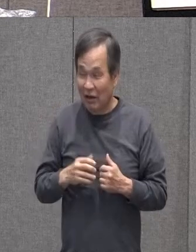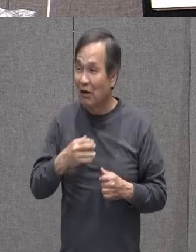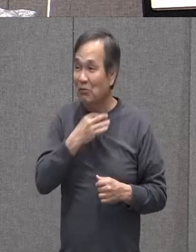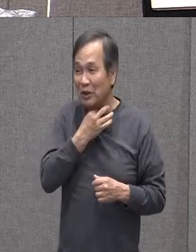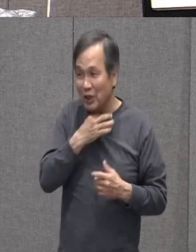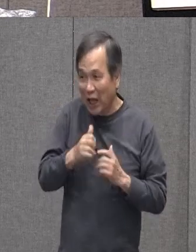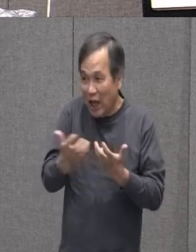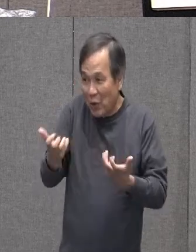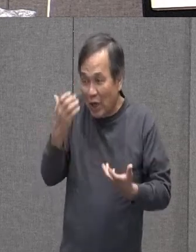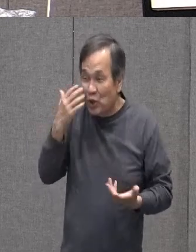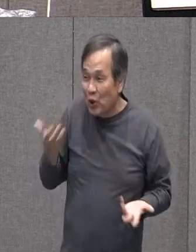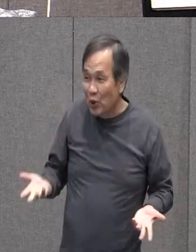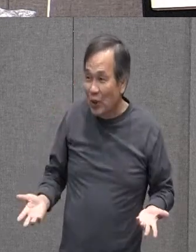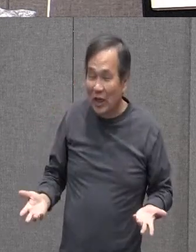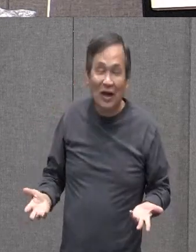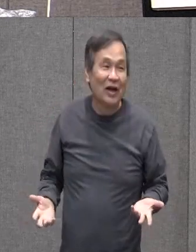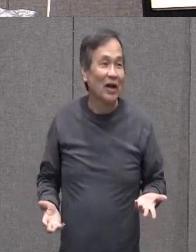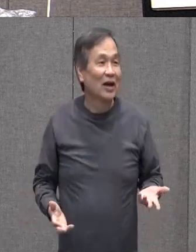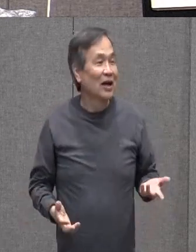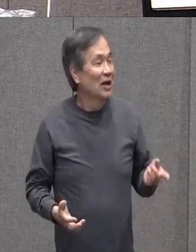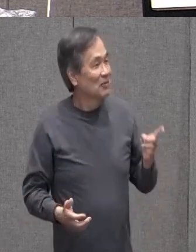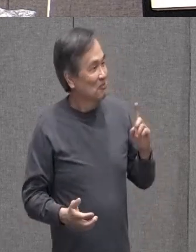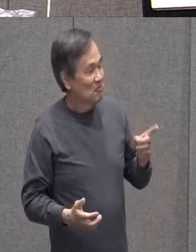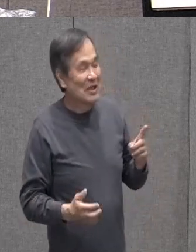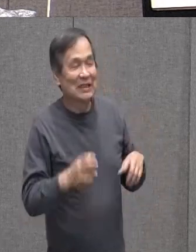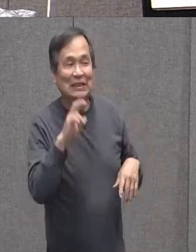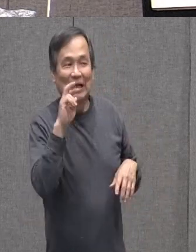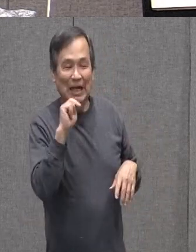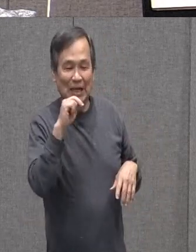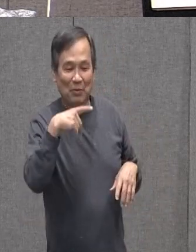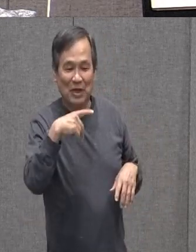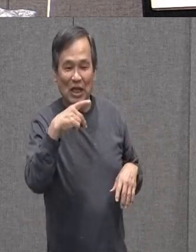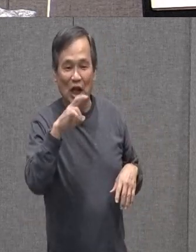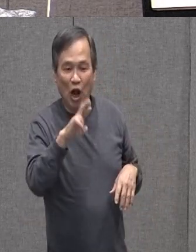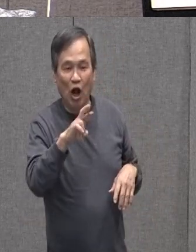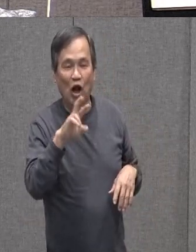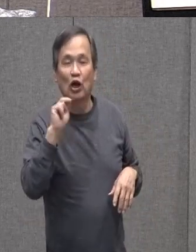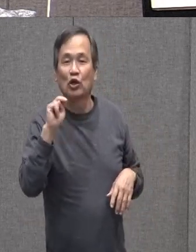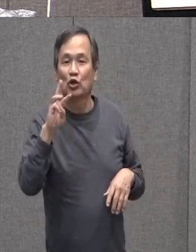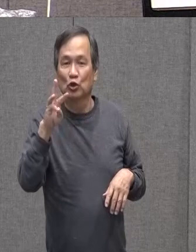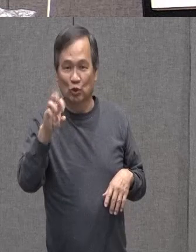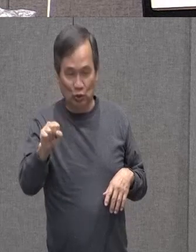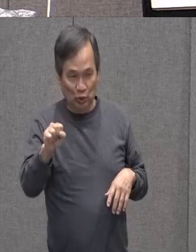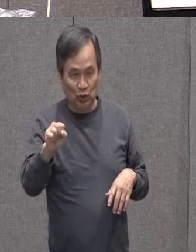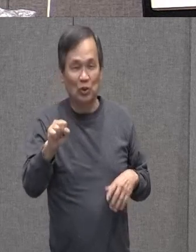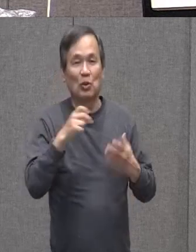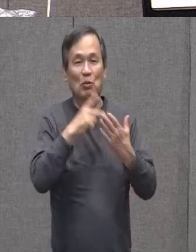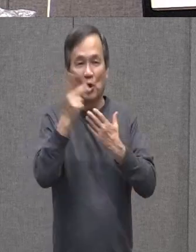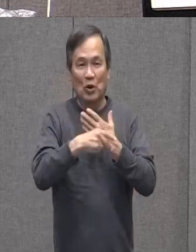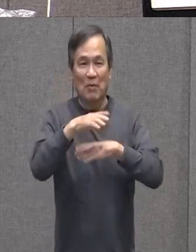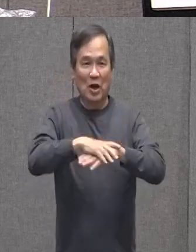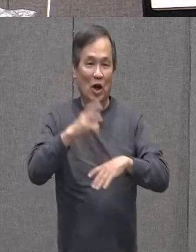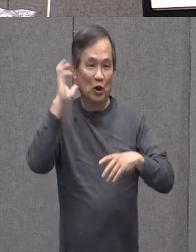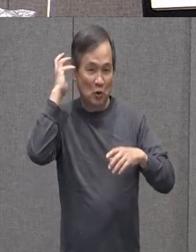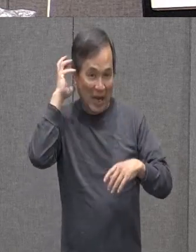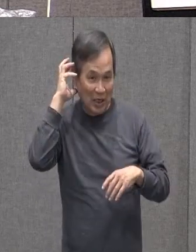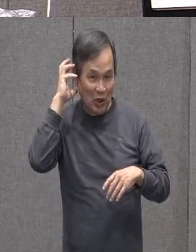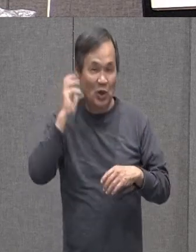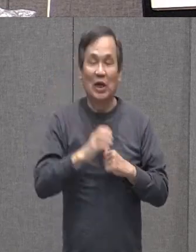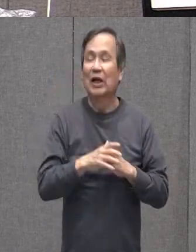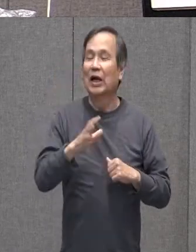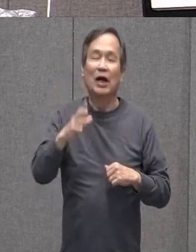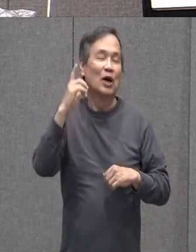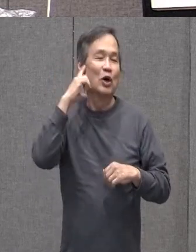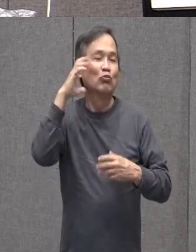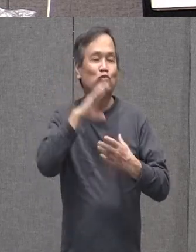do you Yes. know? So I listen a lot to the NPR News on the radio, which is a news program. And I heard this